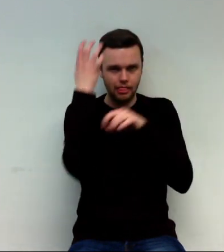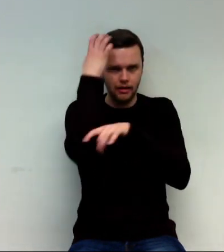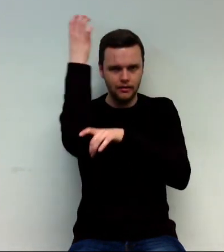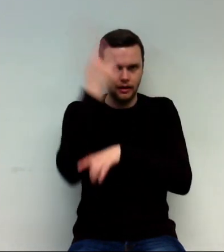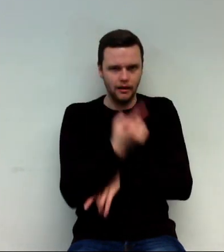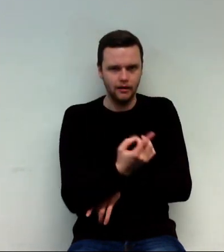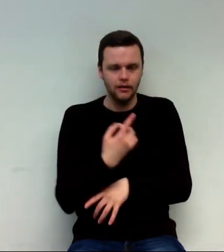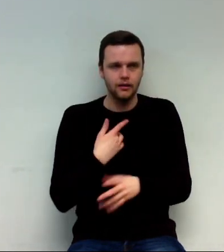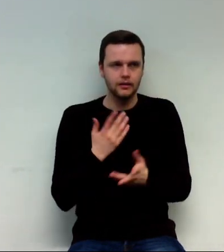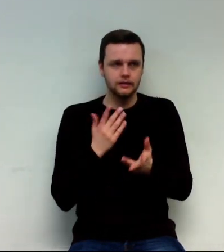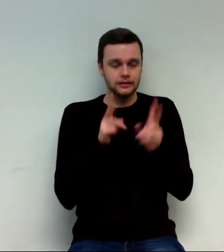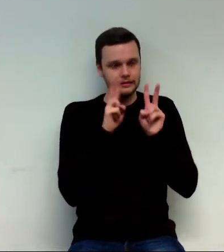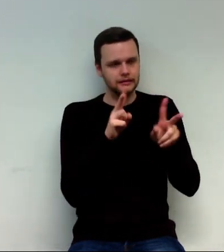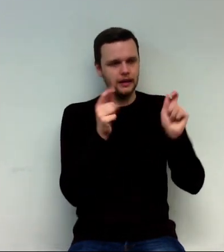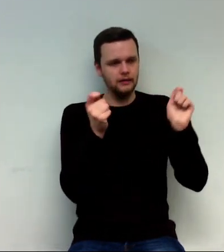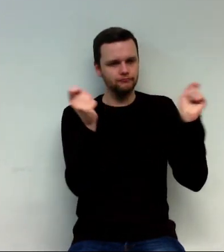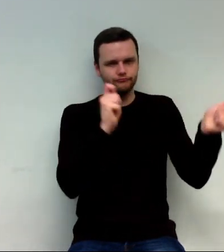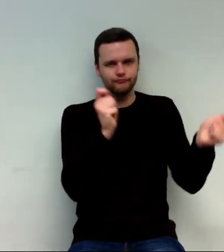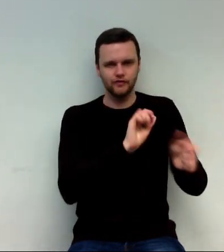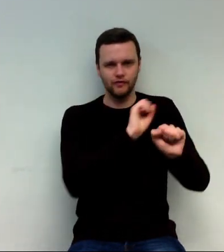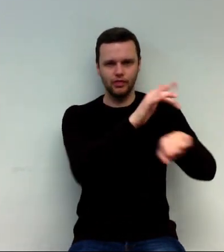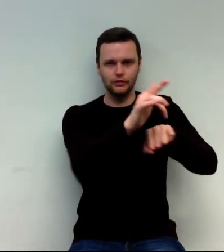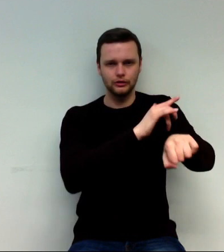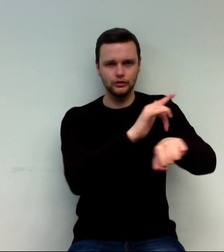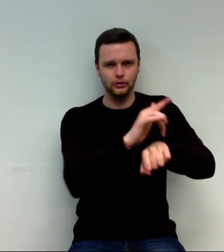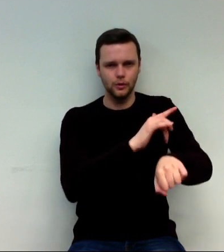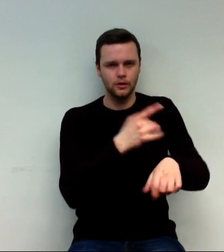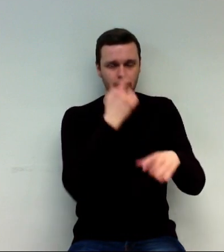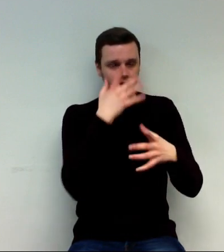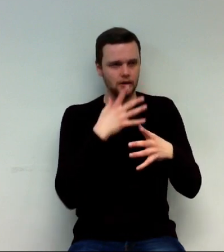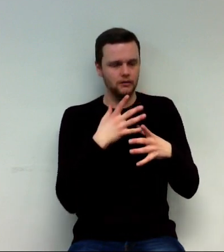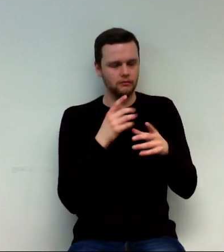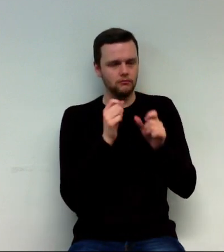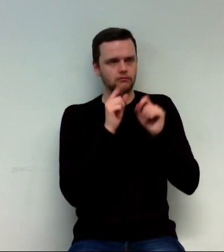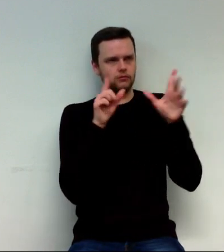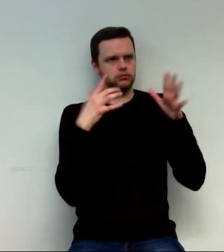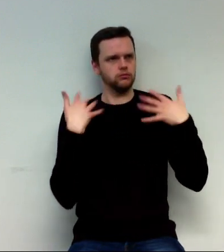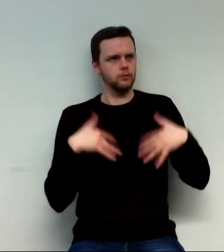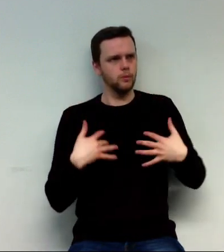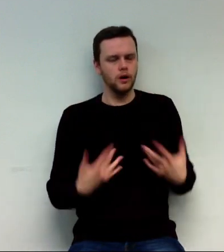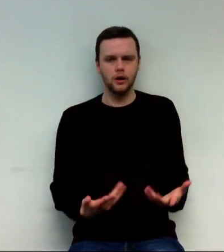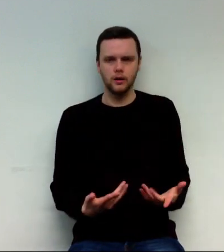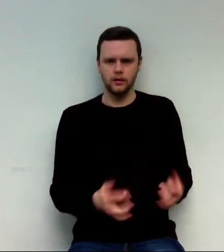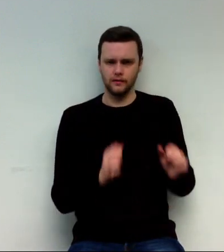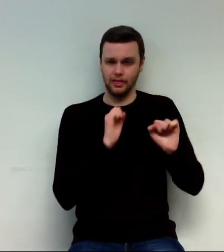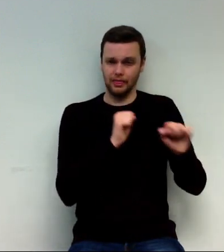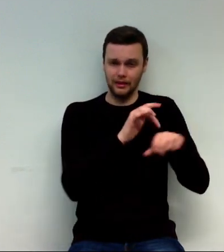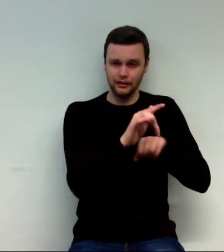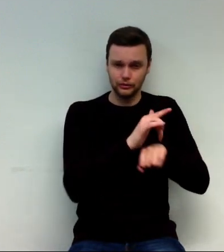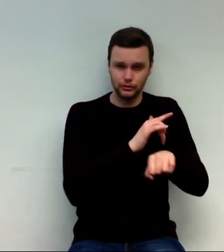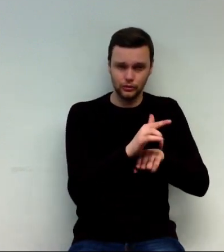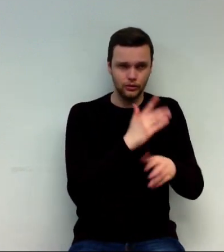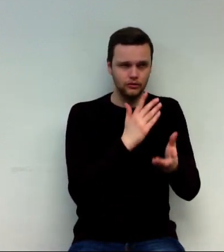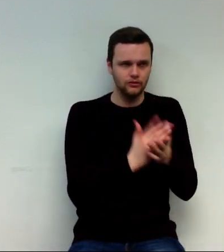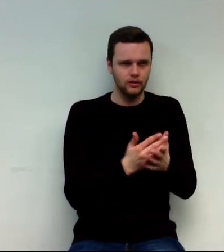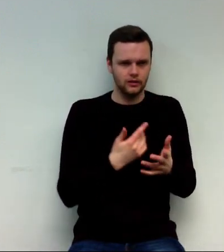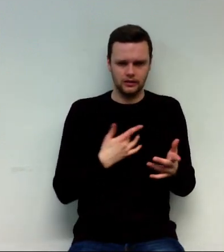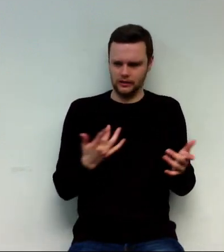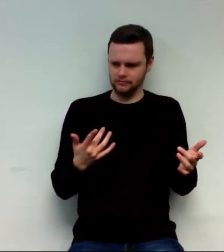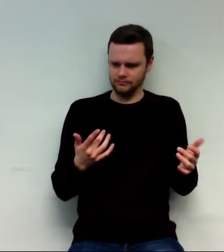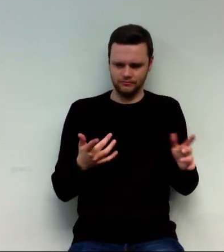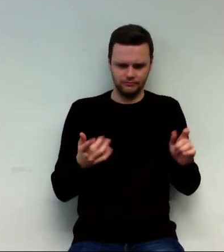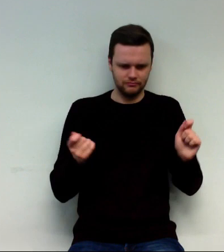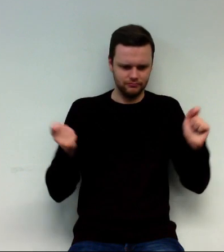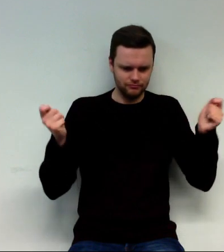seeing the adaptations to the show they made was a real eye-opener to be like, oh, if this show that has like a lockdown of the auditorium